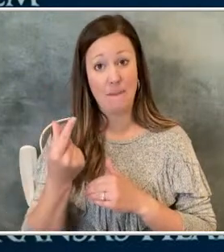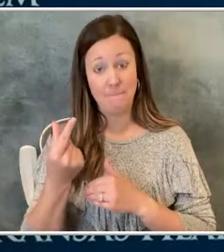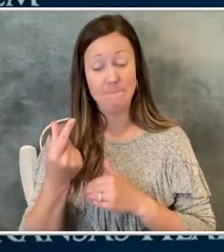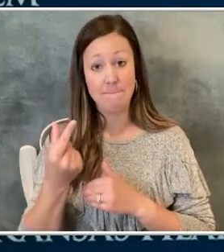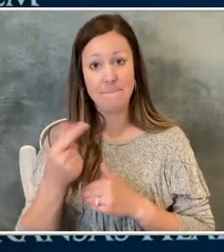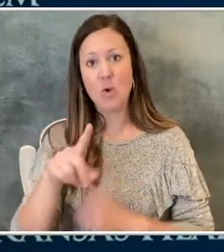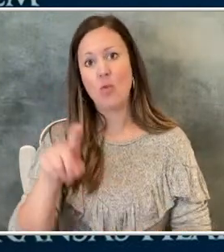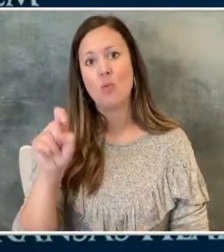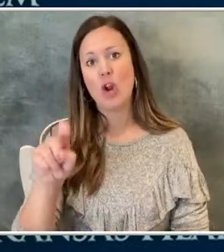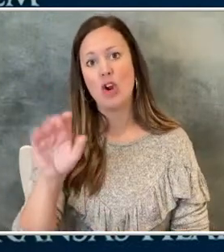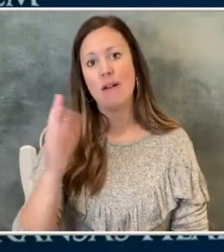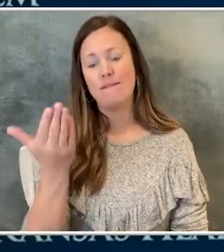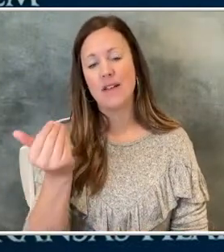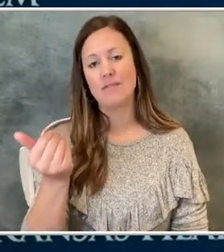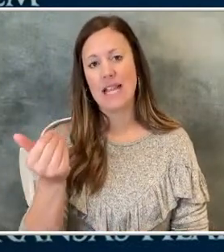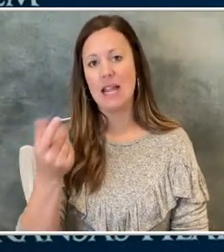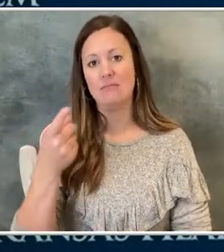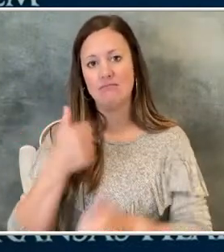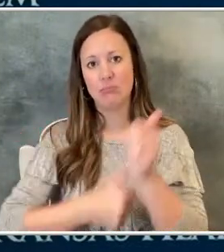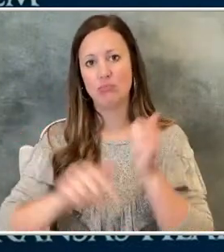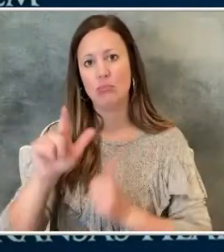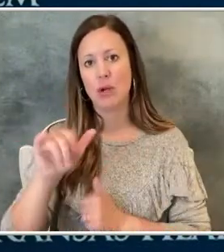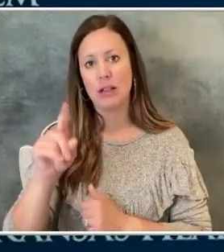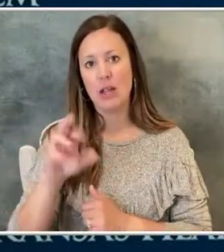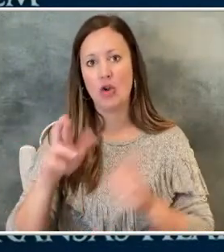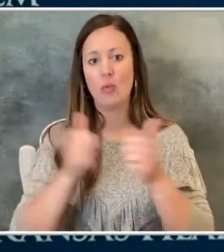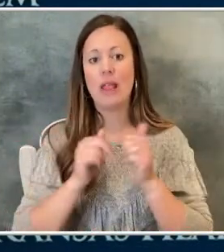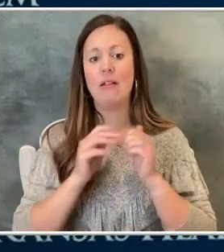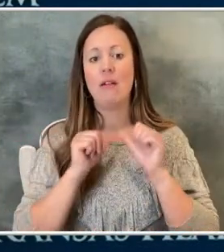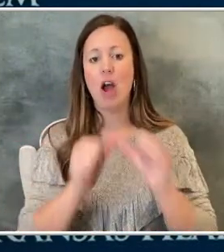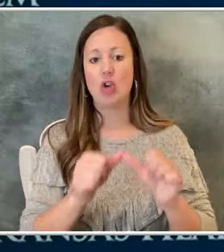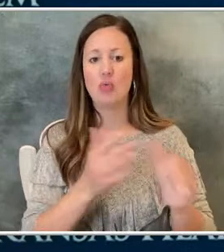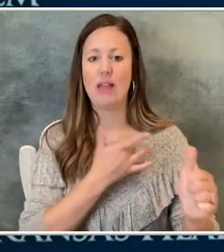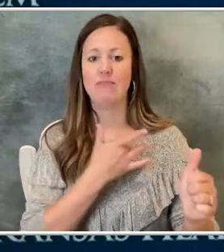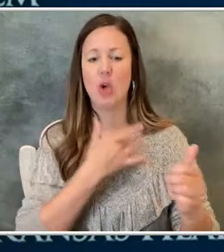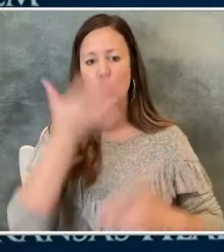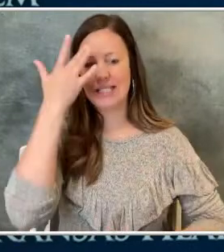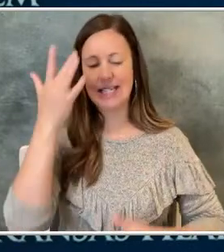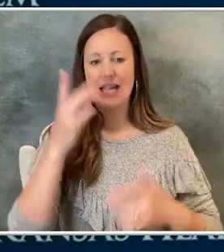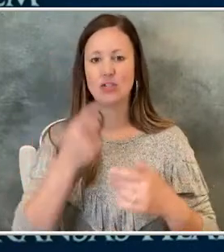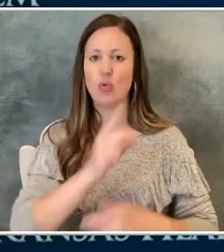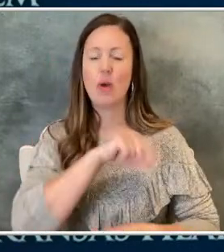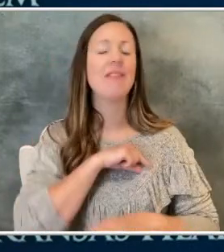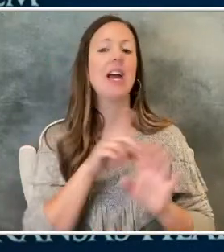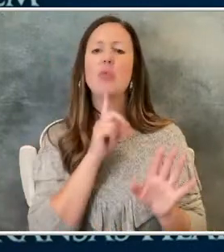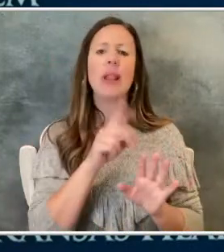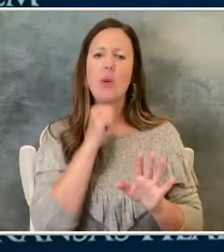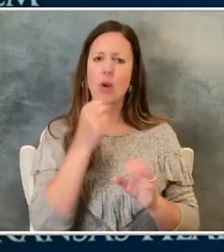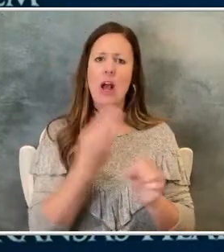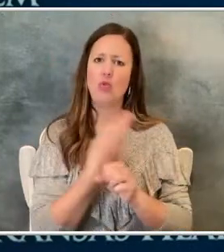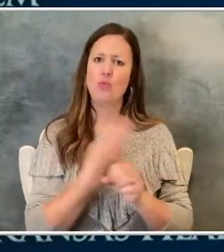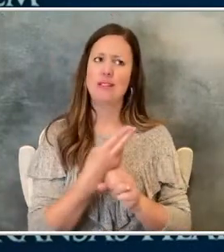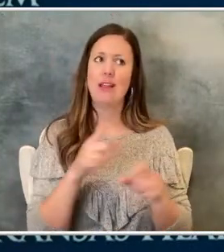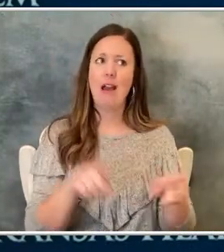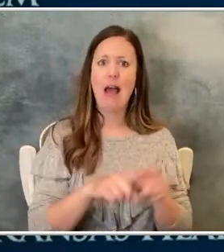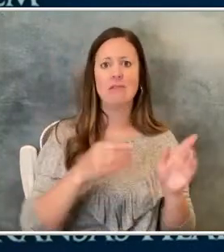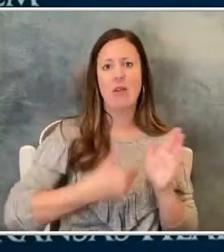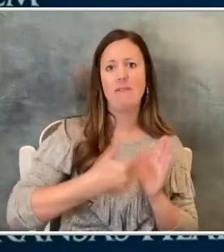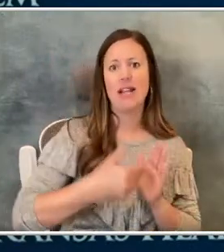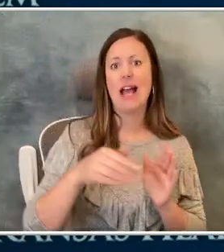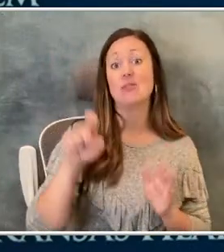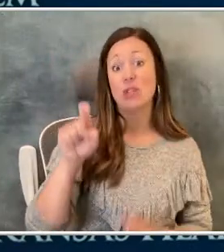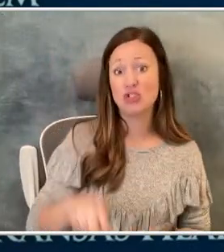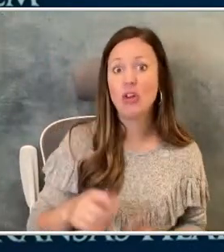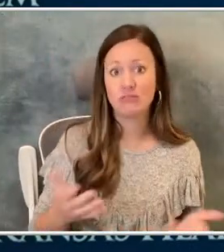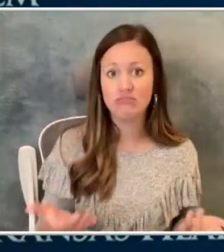nanomoles per liter with ongoing vascular disease, and you qualify. The thing is, we're not using it as often as we should in this country. As I mentioned,